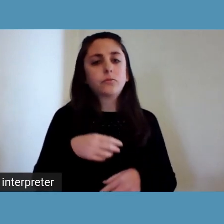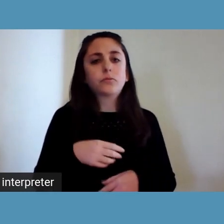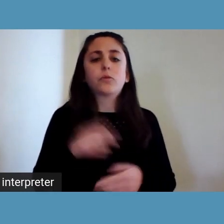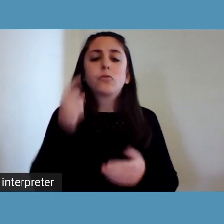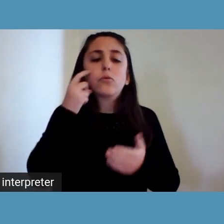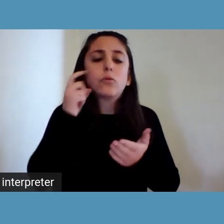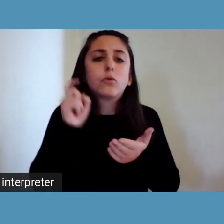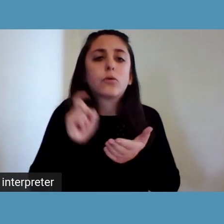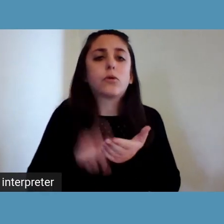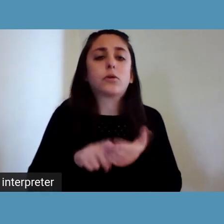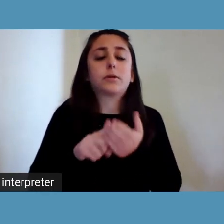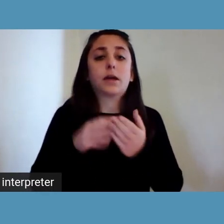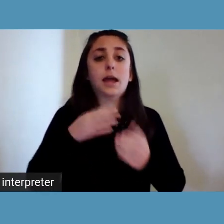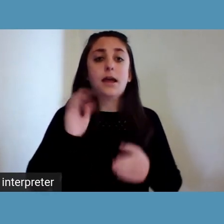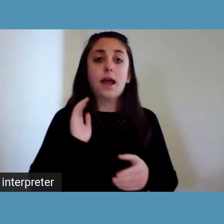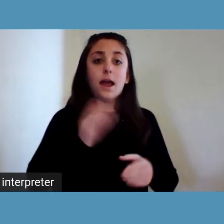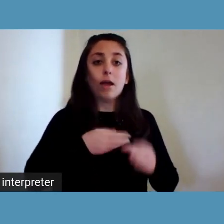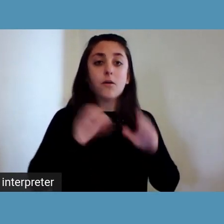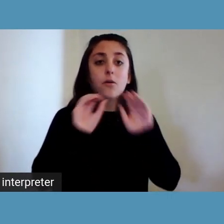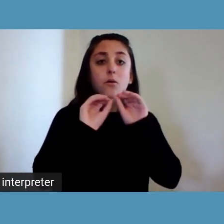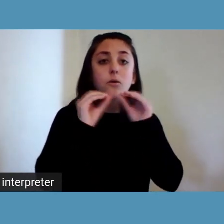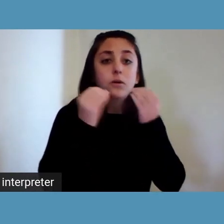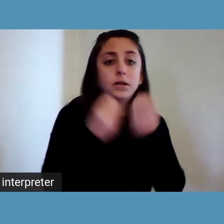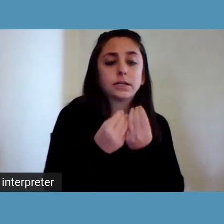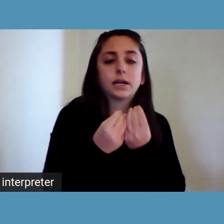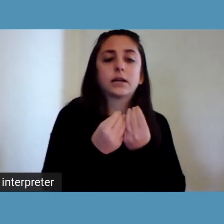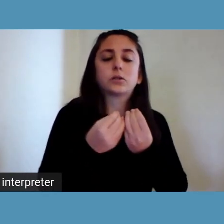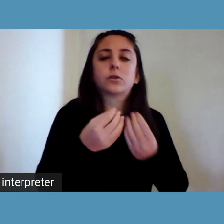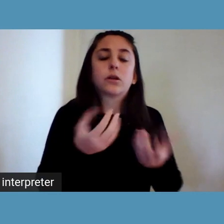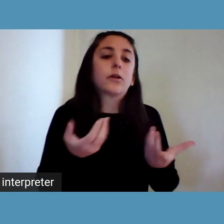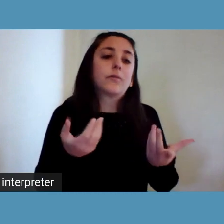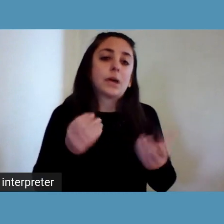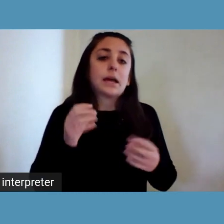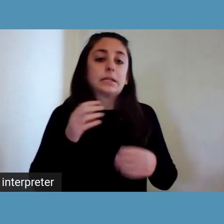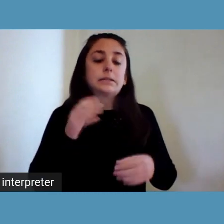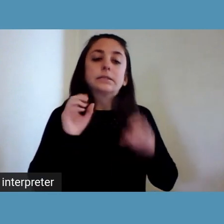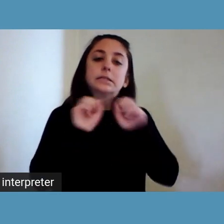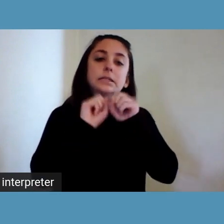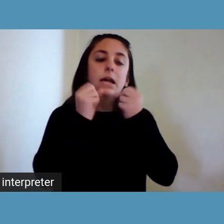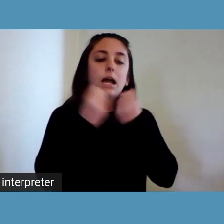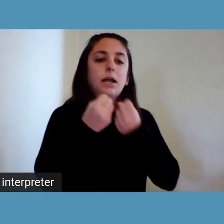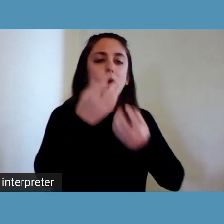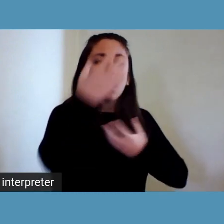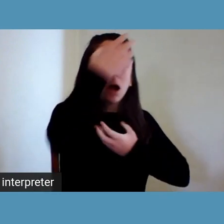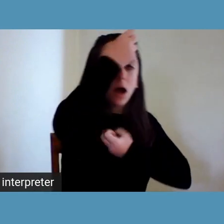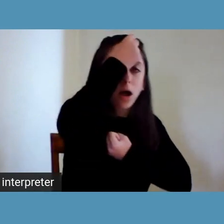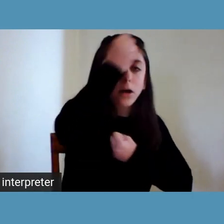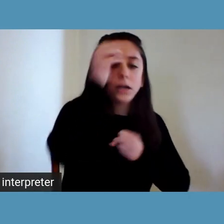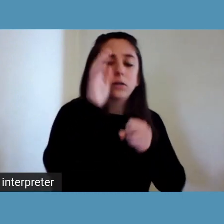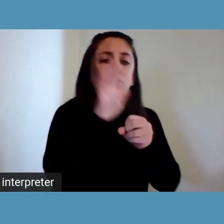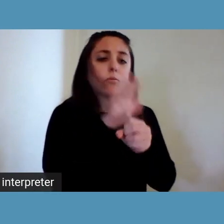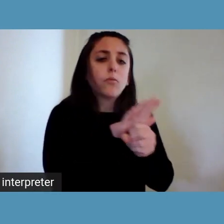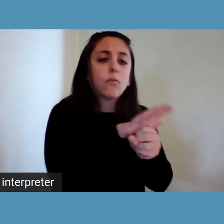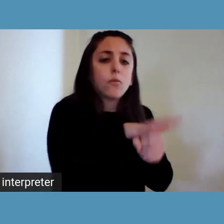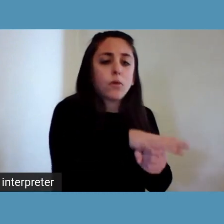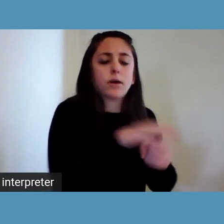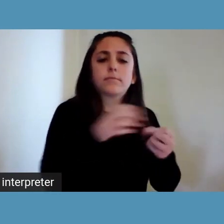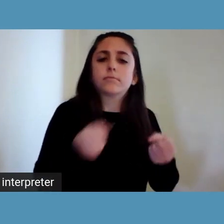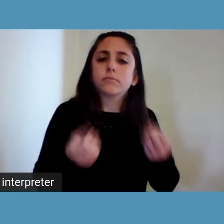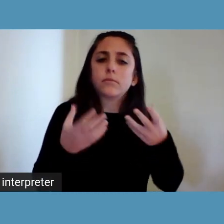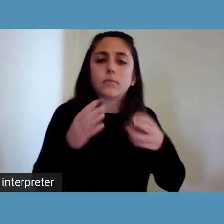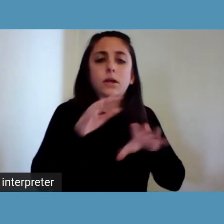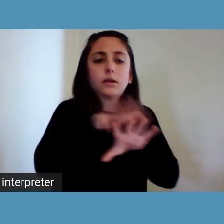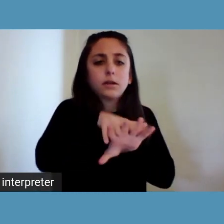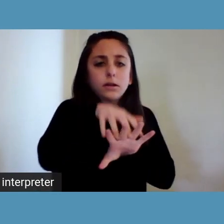and those of our members were founded within a colonizing society that perpetuated the exclusions and erasures of many Native peoples